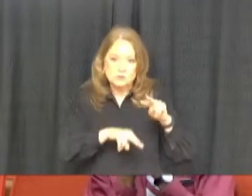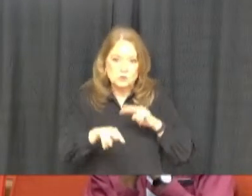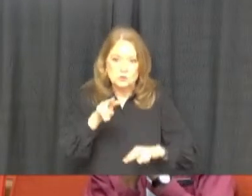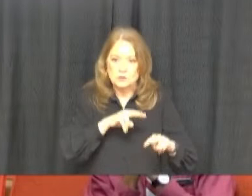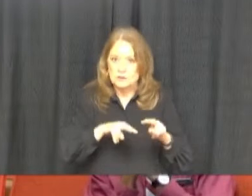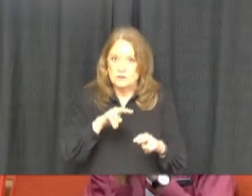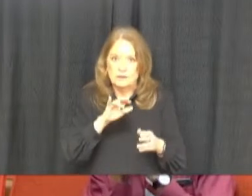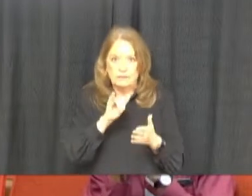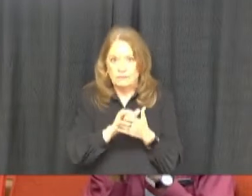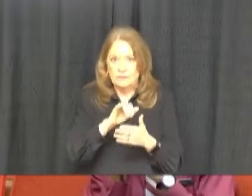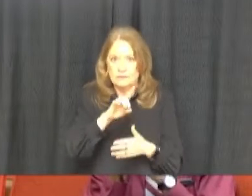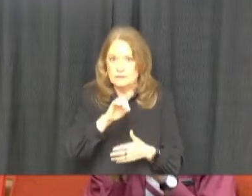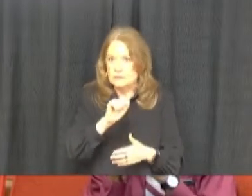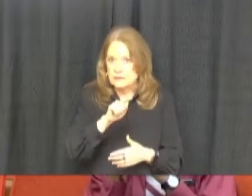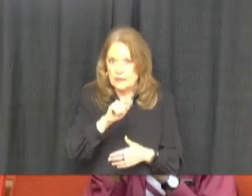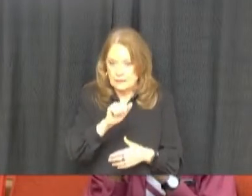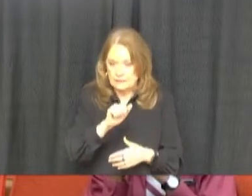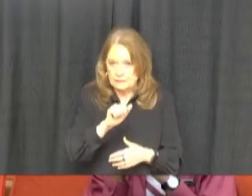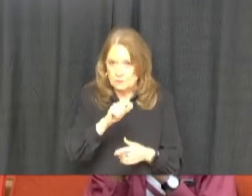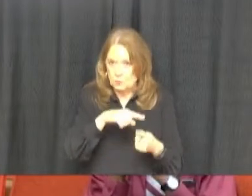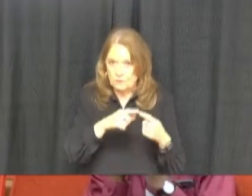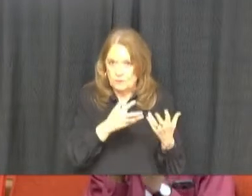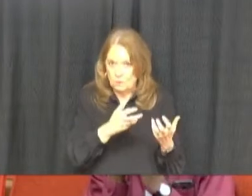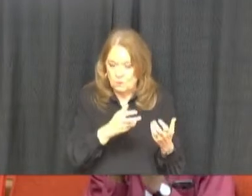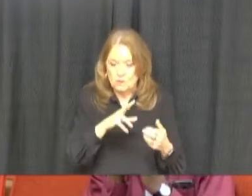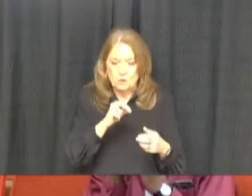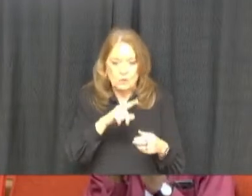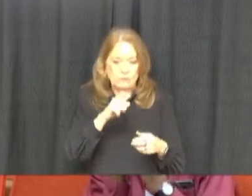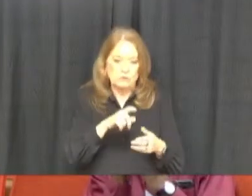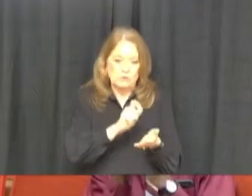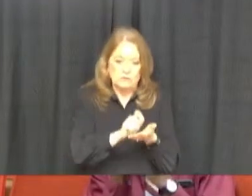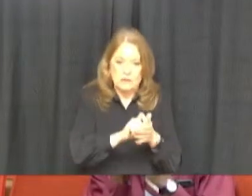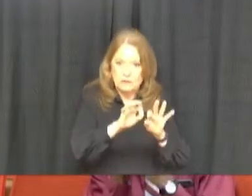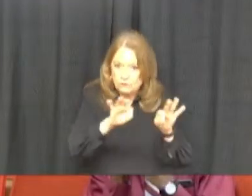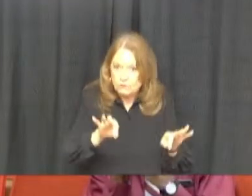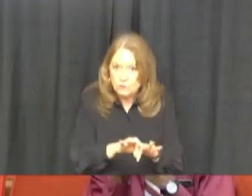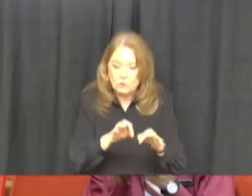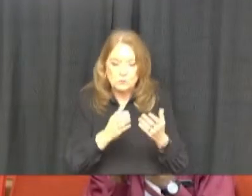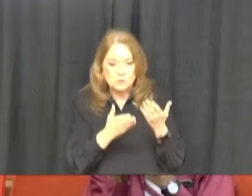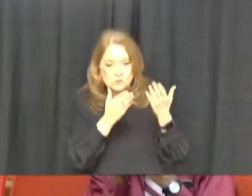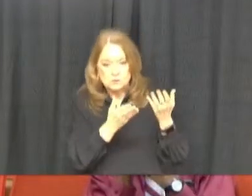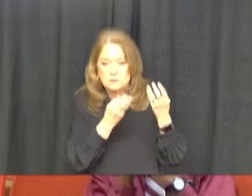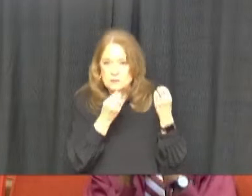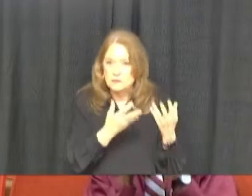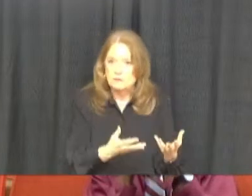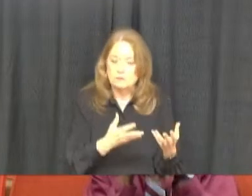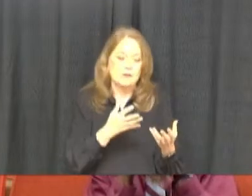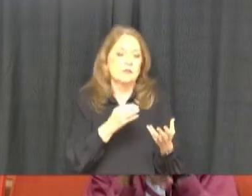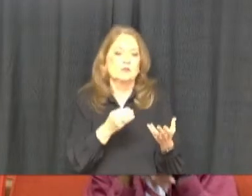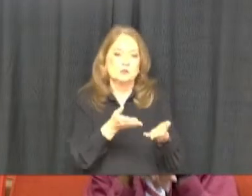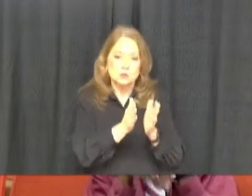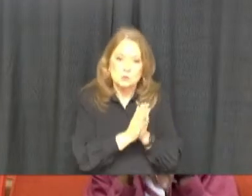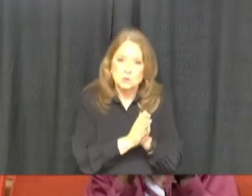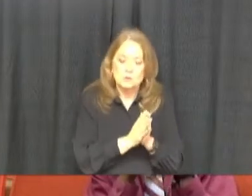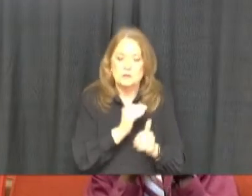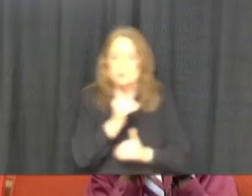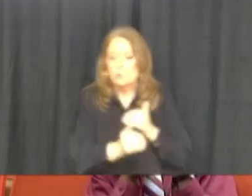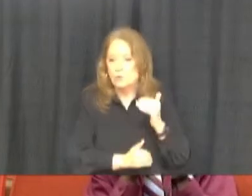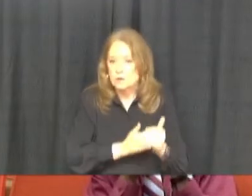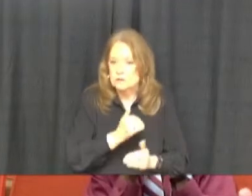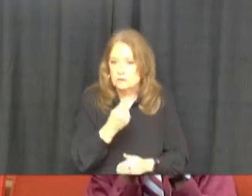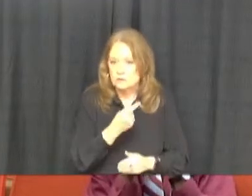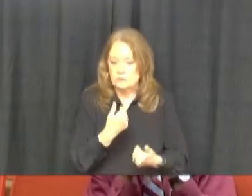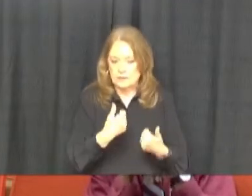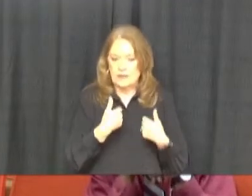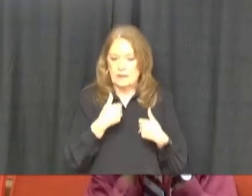this data whenever they want. No, there'll be forms that have to be filled out to submit the information, and there will be a process for someone to